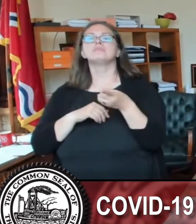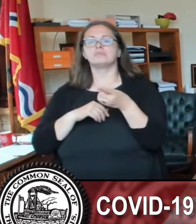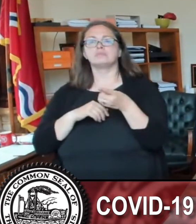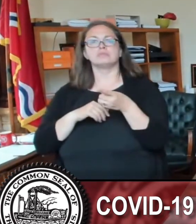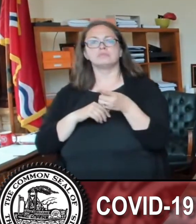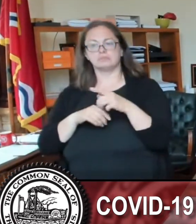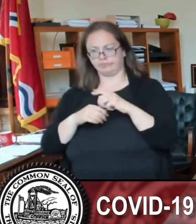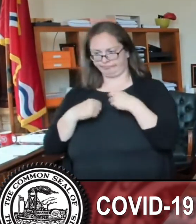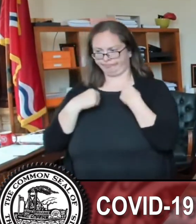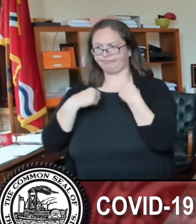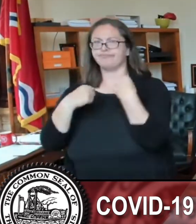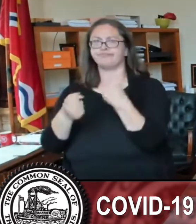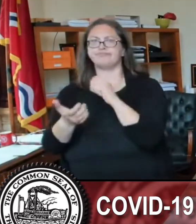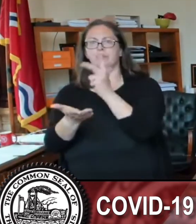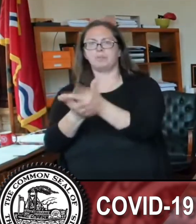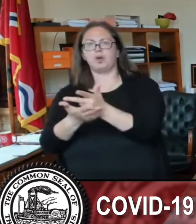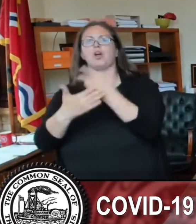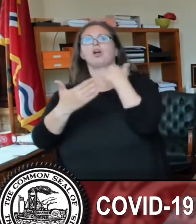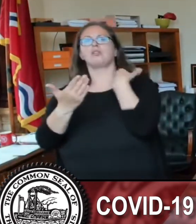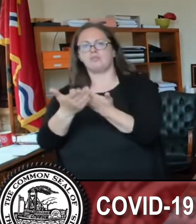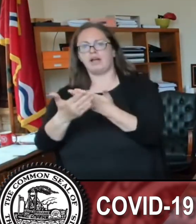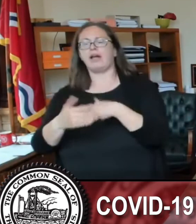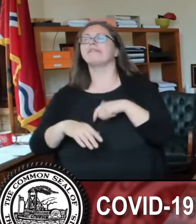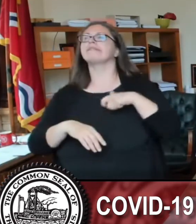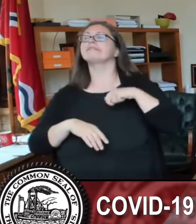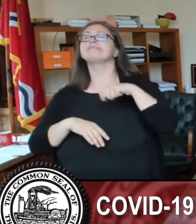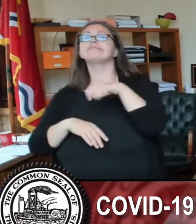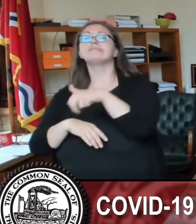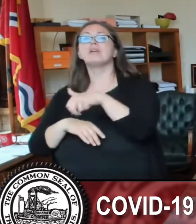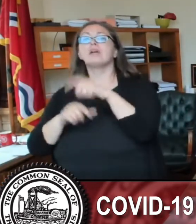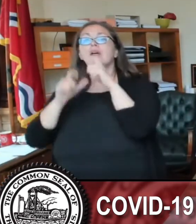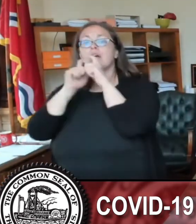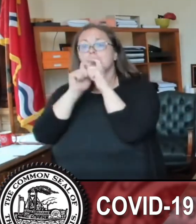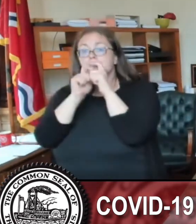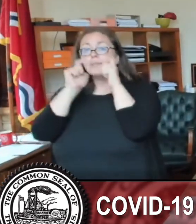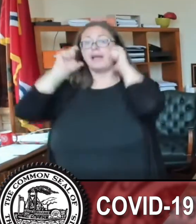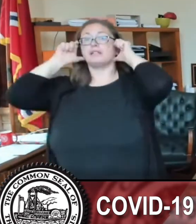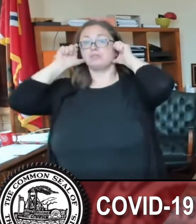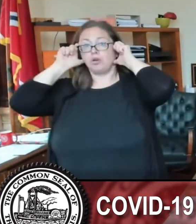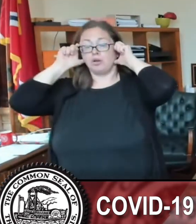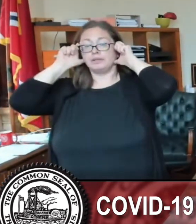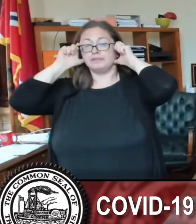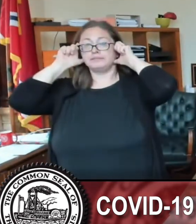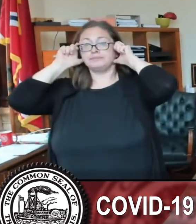in, you walk in, you put your mask on,